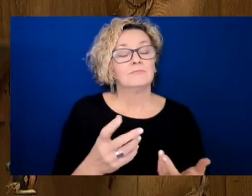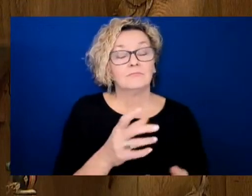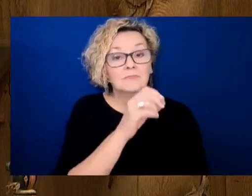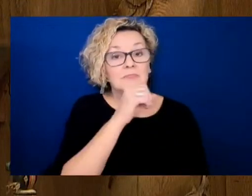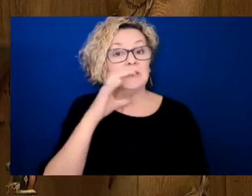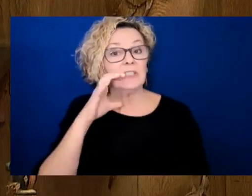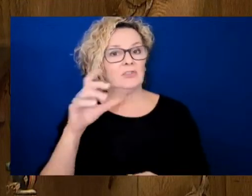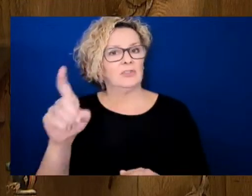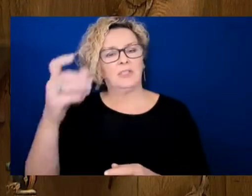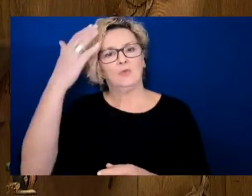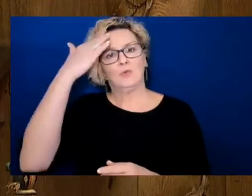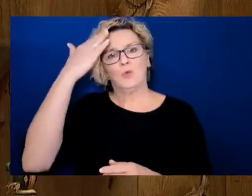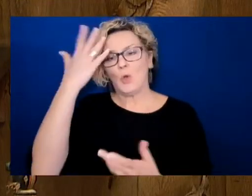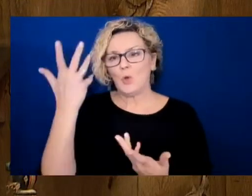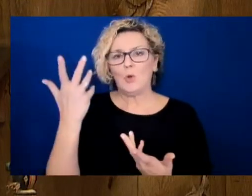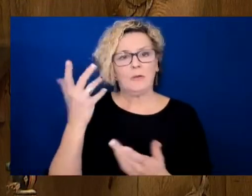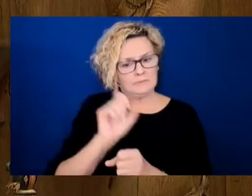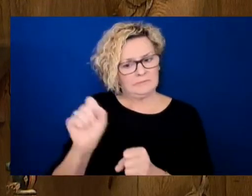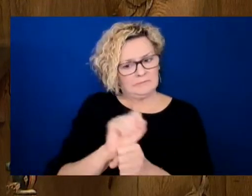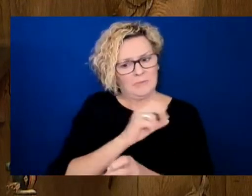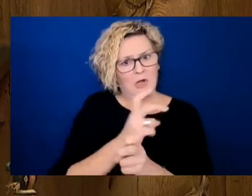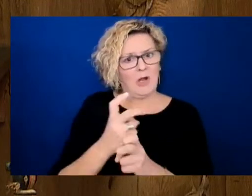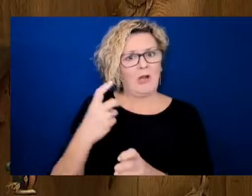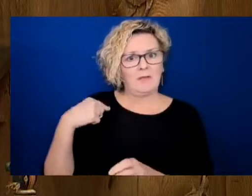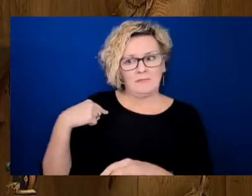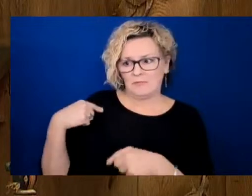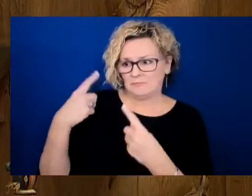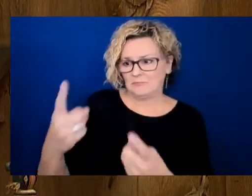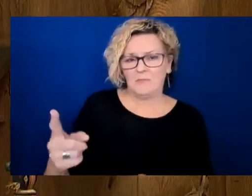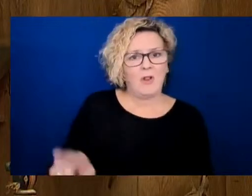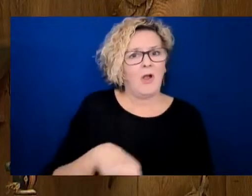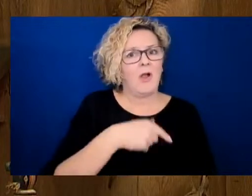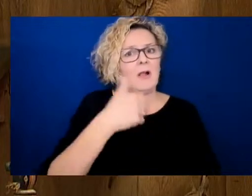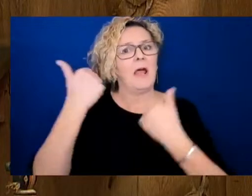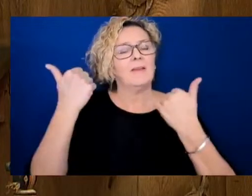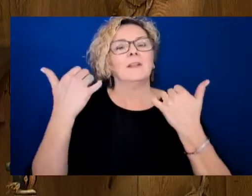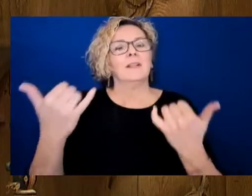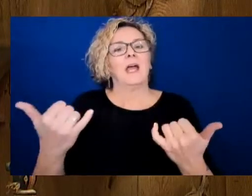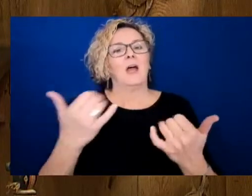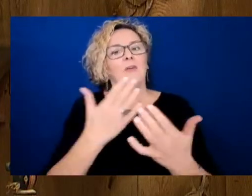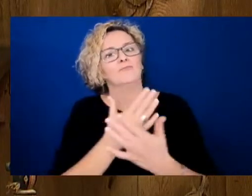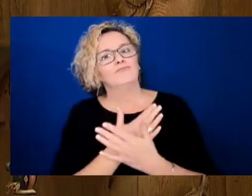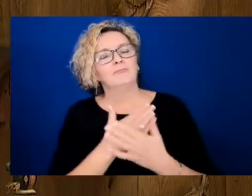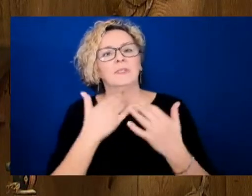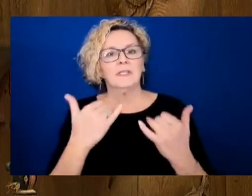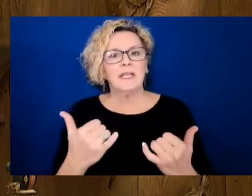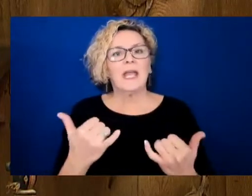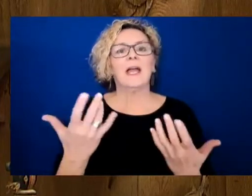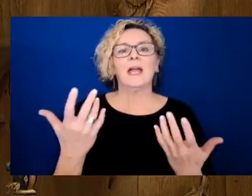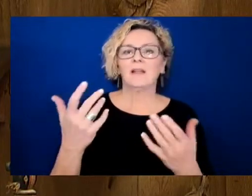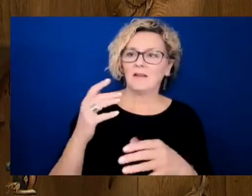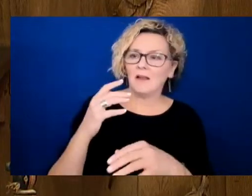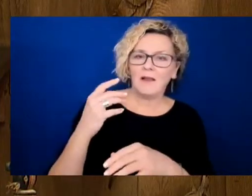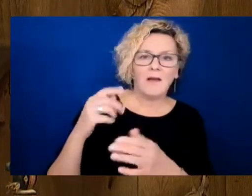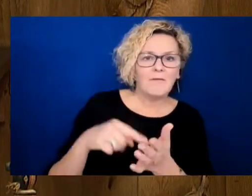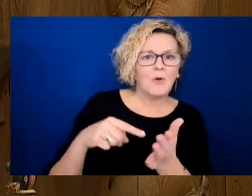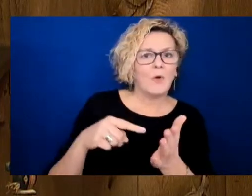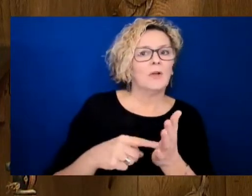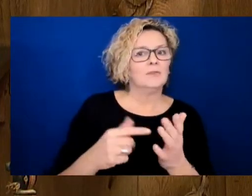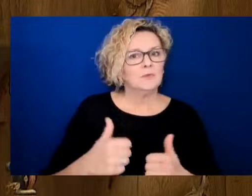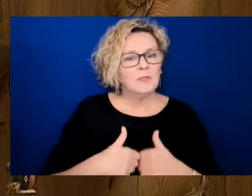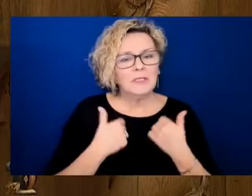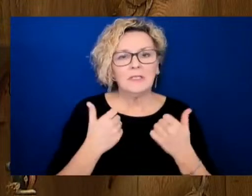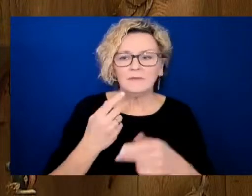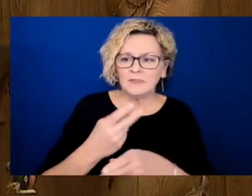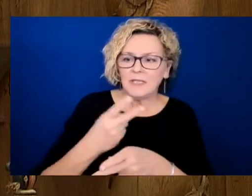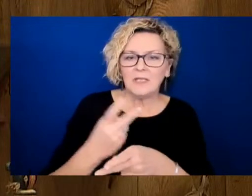for and will be able to help their kids and grandkids. That's why your government will continue to work tirelessly with you to